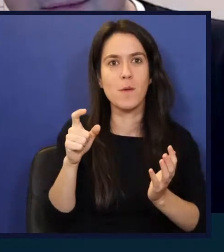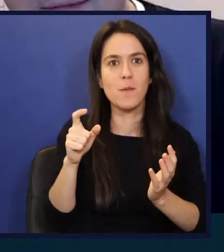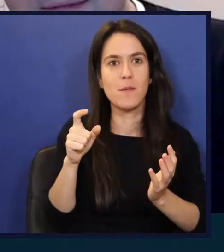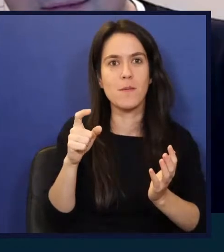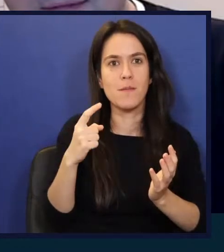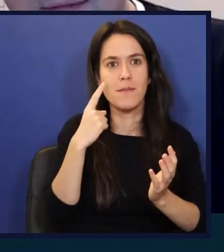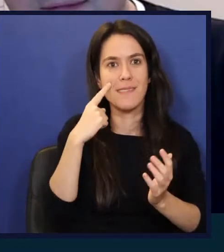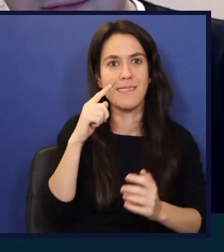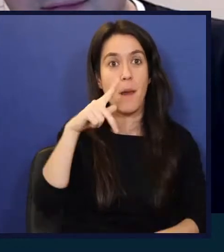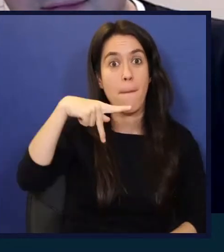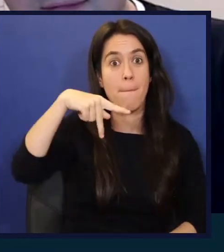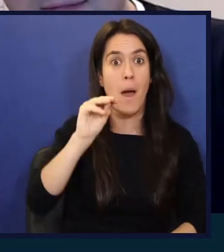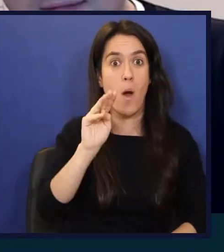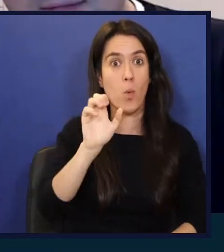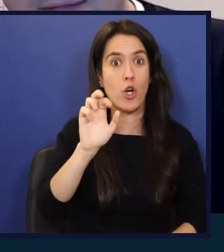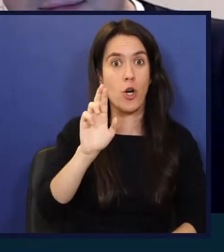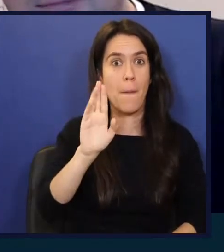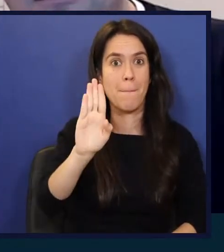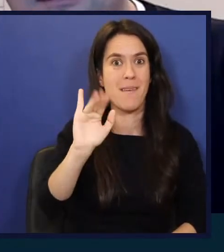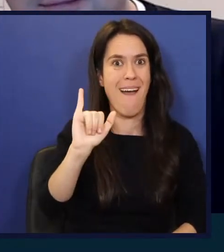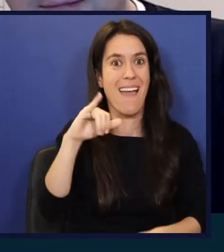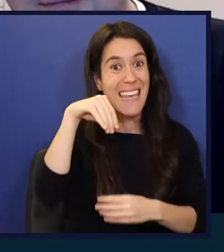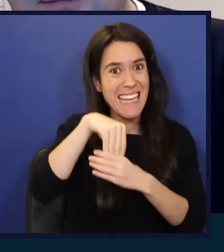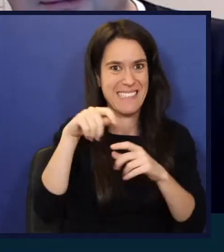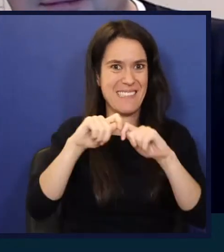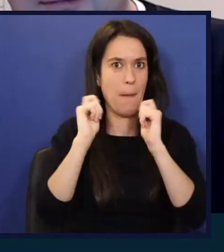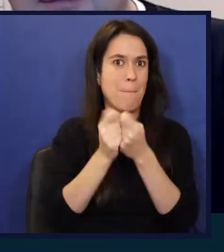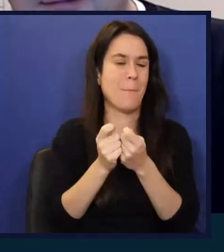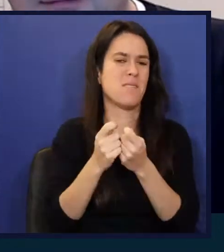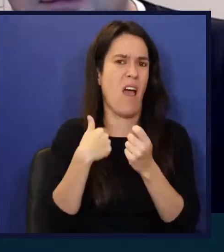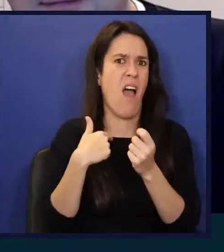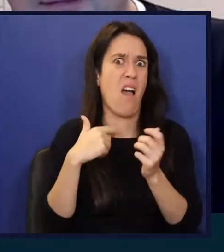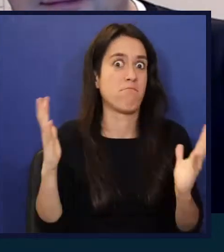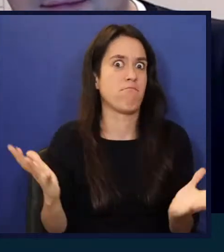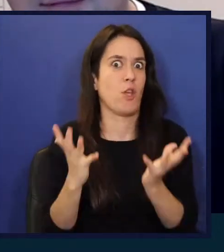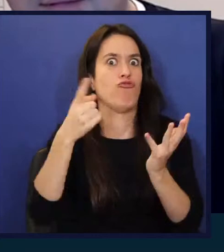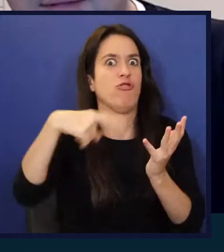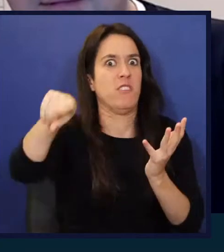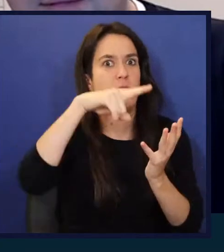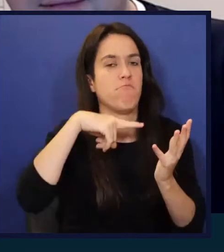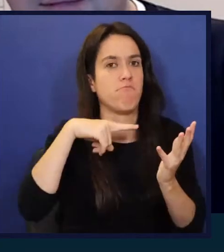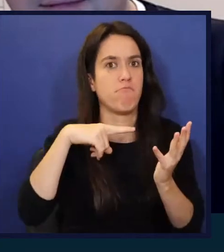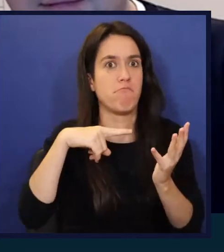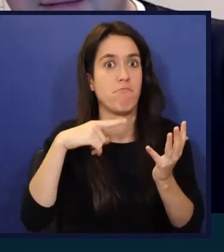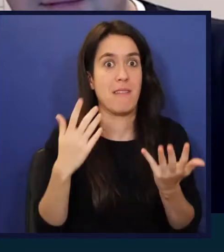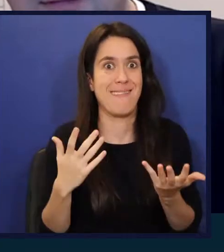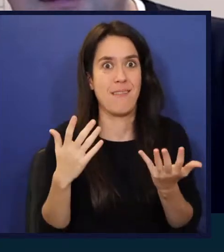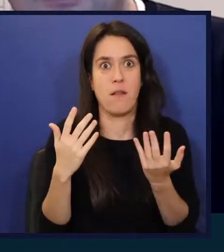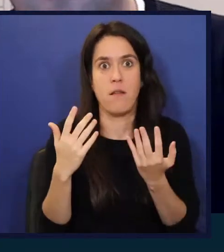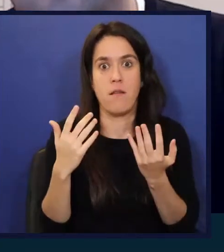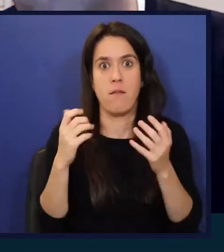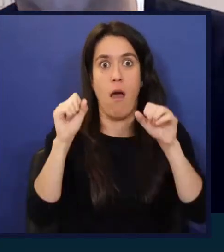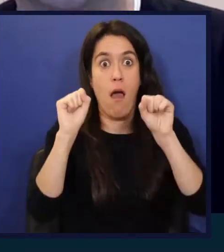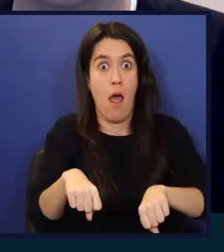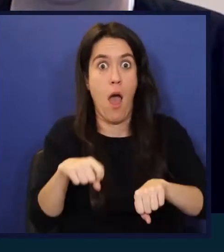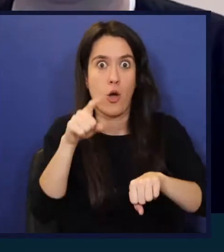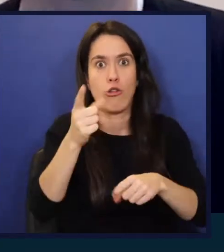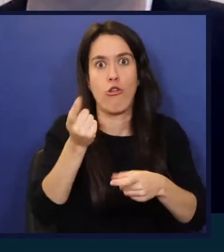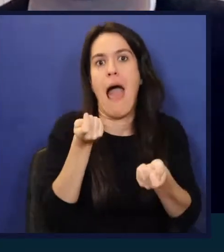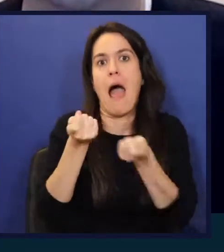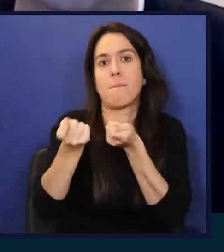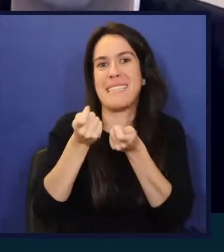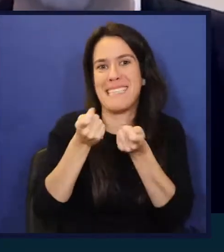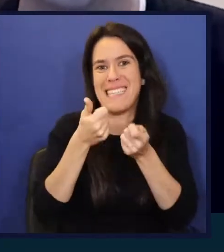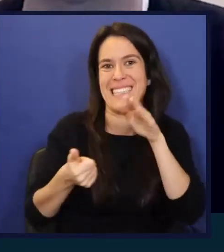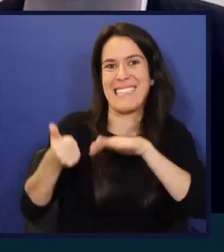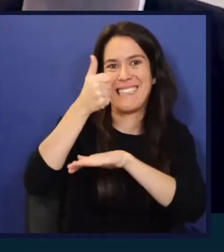BI application from within Teams, because as long as it's allowed, of course, by your administrators in